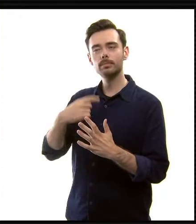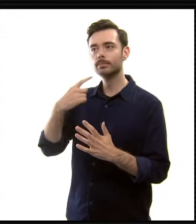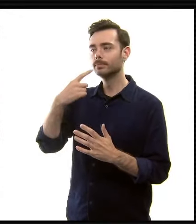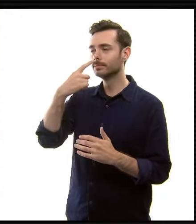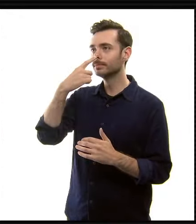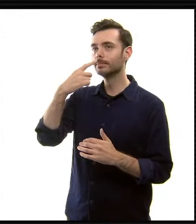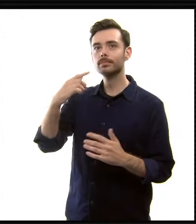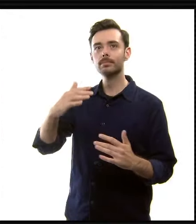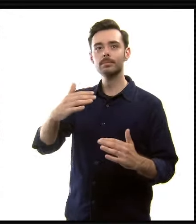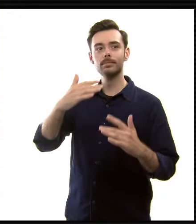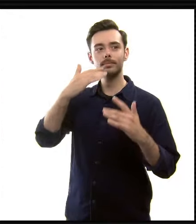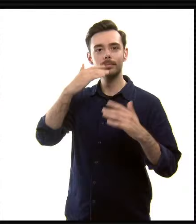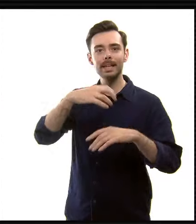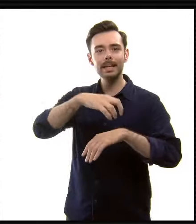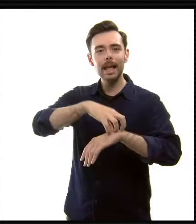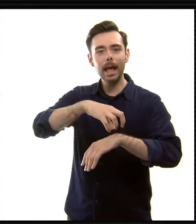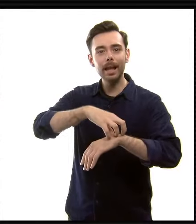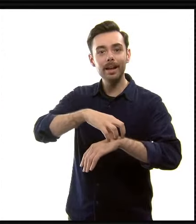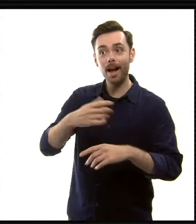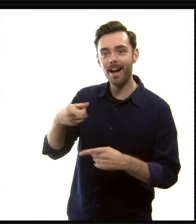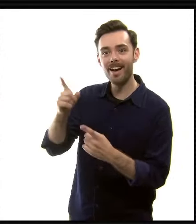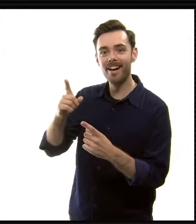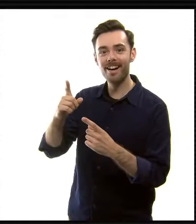LEGO Masters All-Stars.